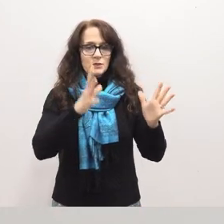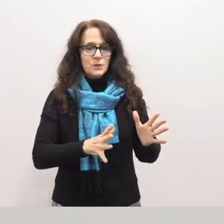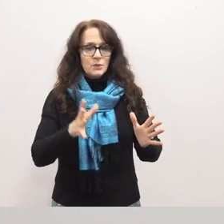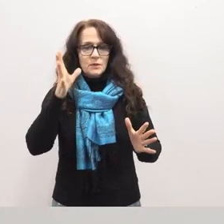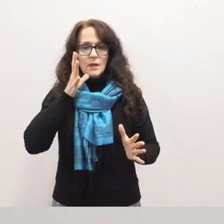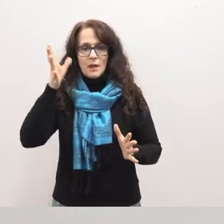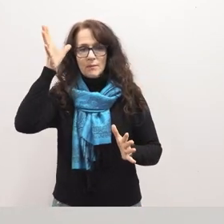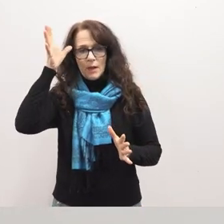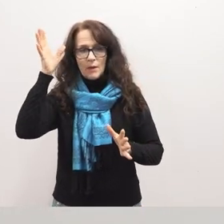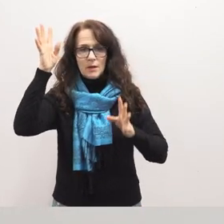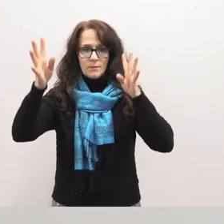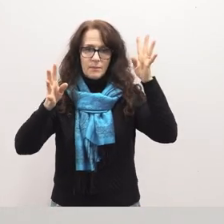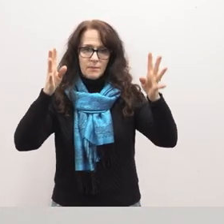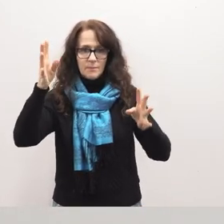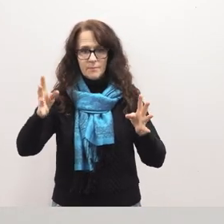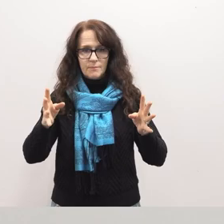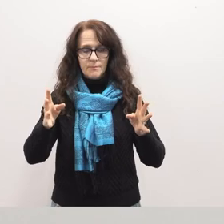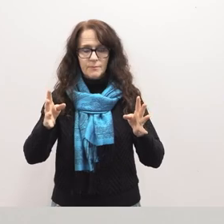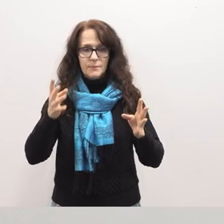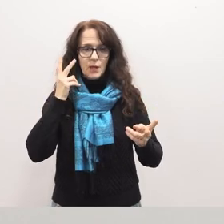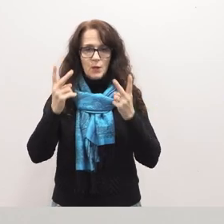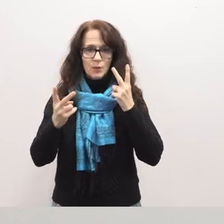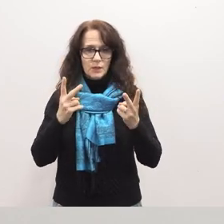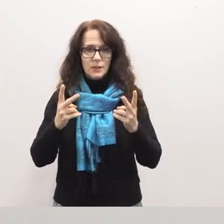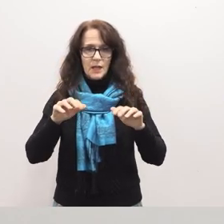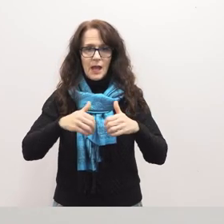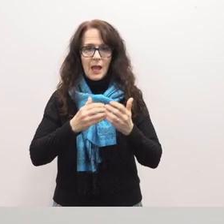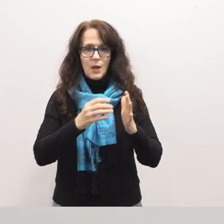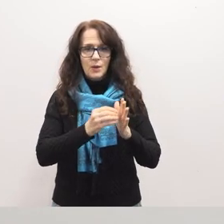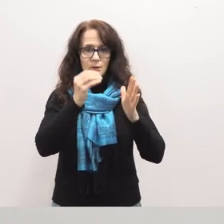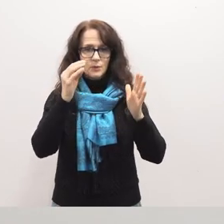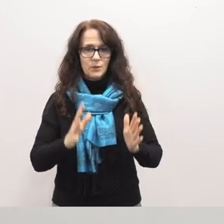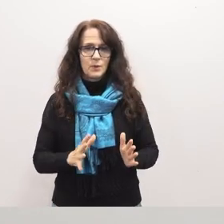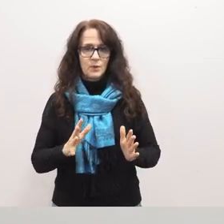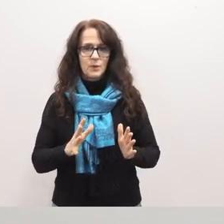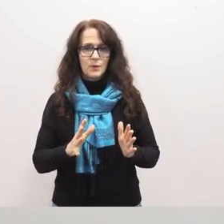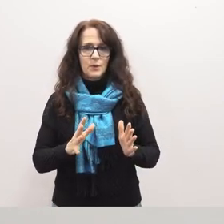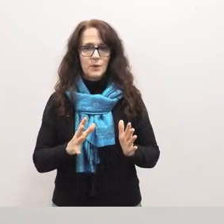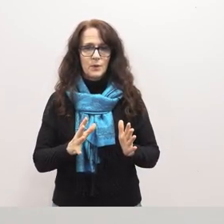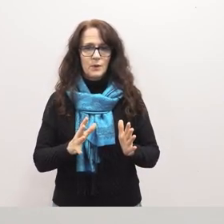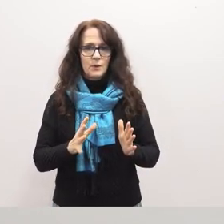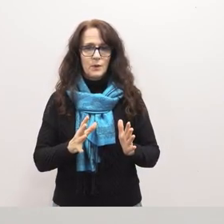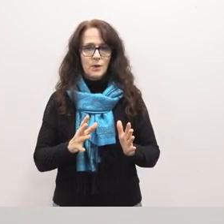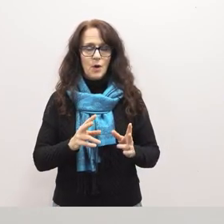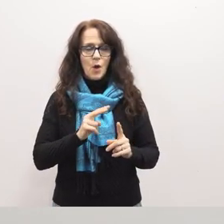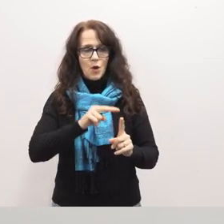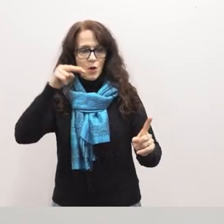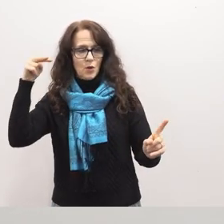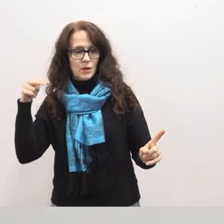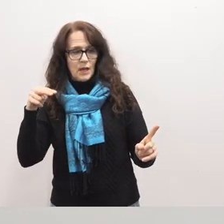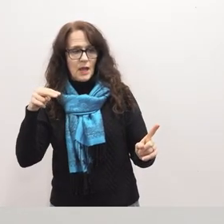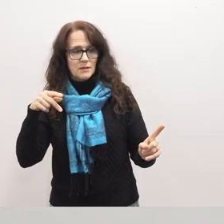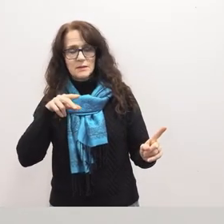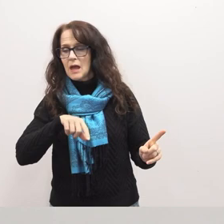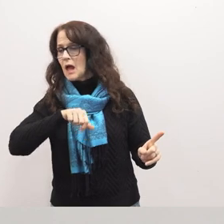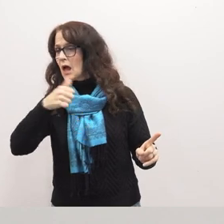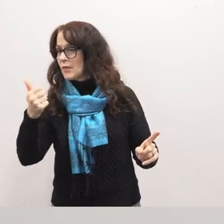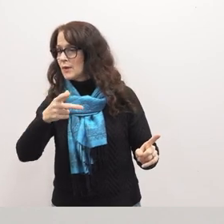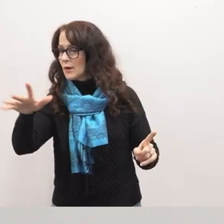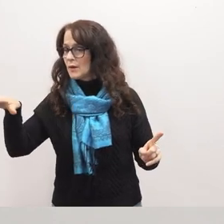parent generated, of looking at how students have really looked outside of our system to take advantage of dual enrollment